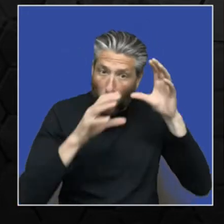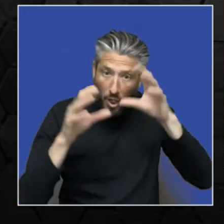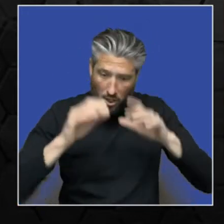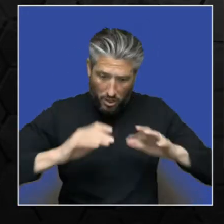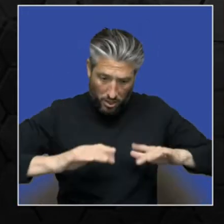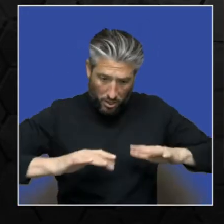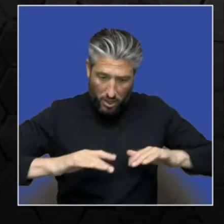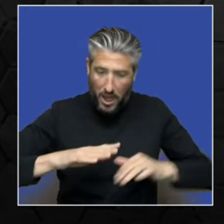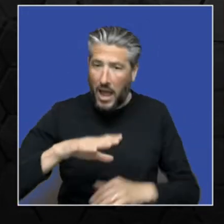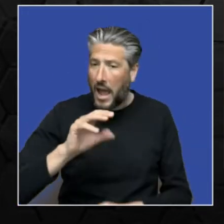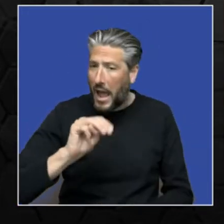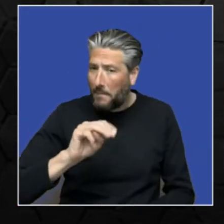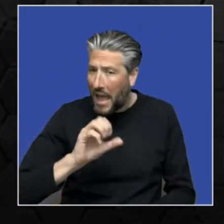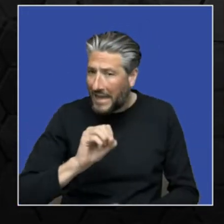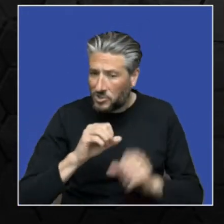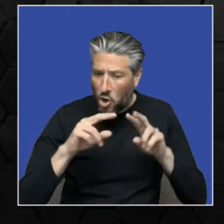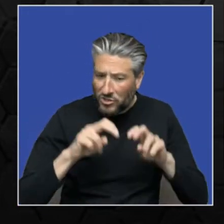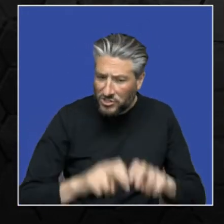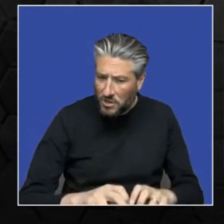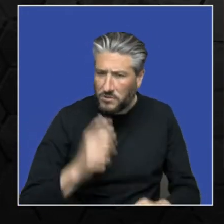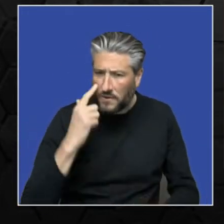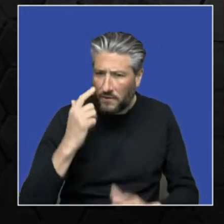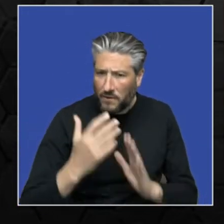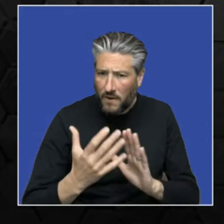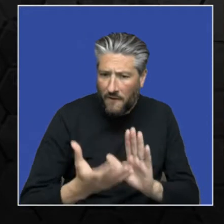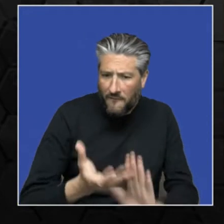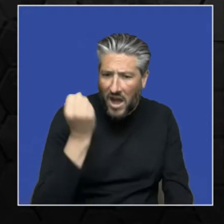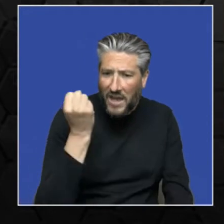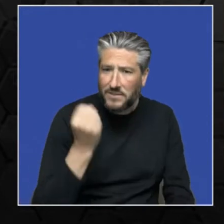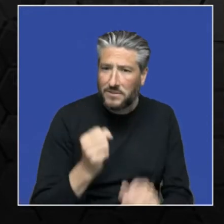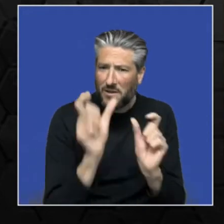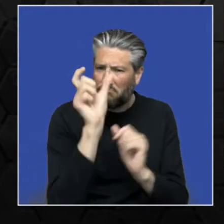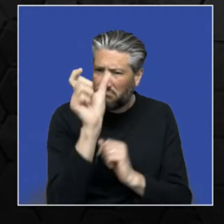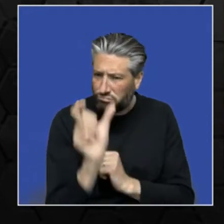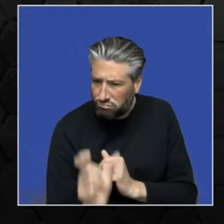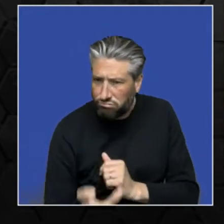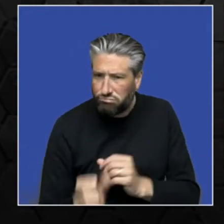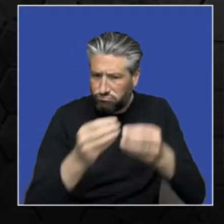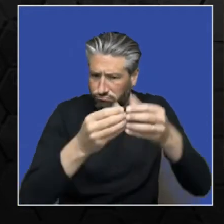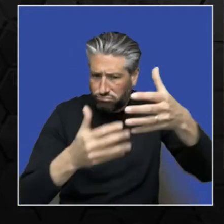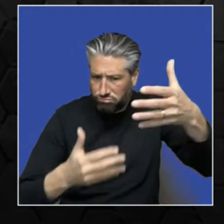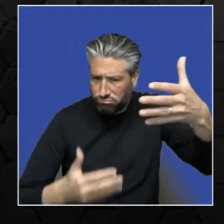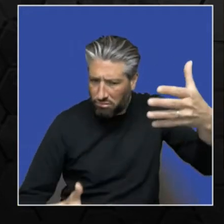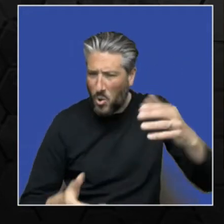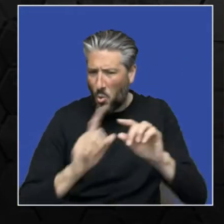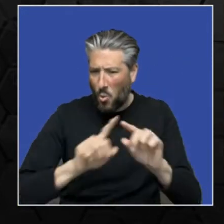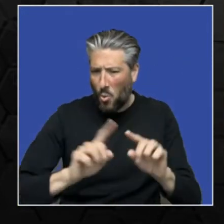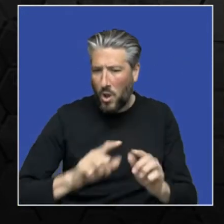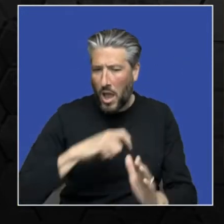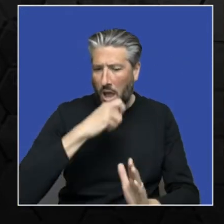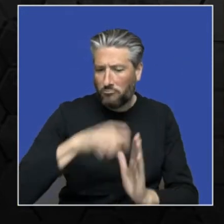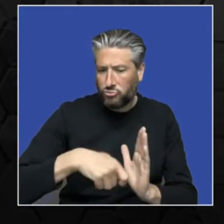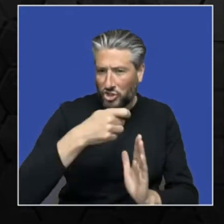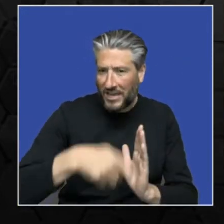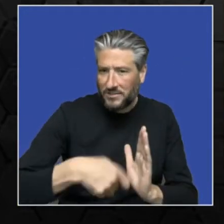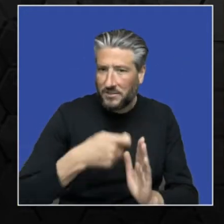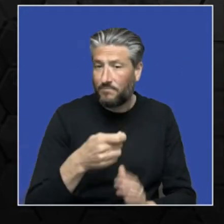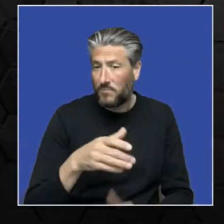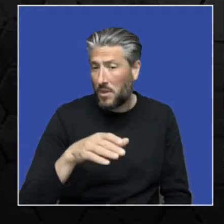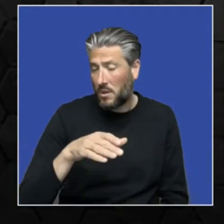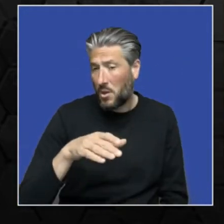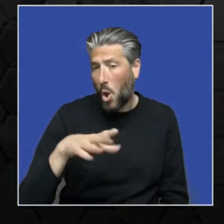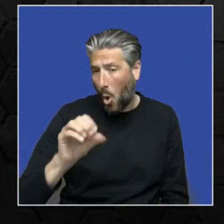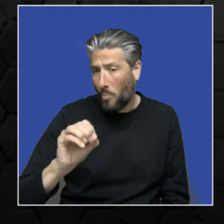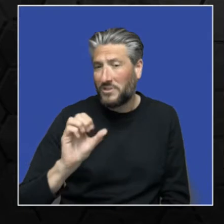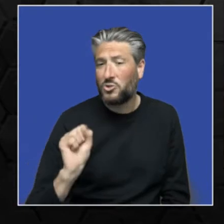done there. You can also contribute in an open source environment. Okay, so moving on, let me, talk